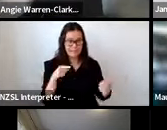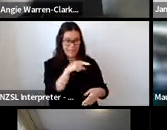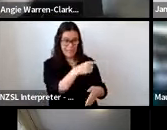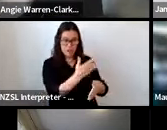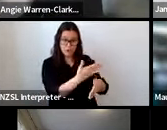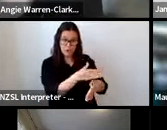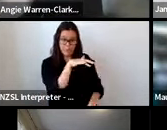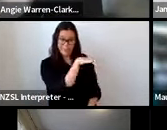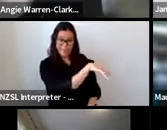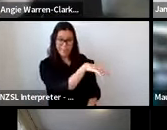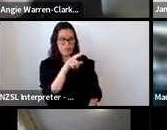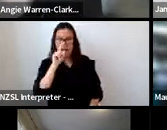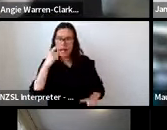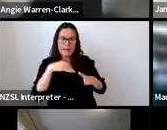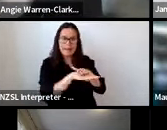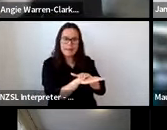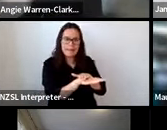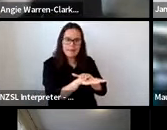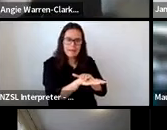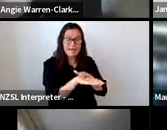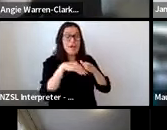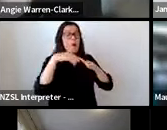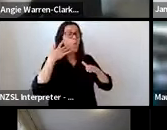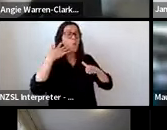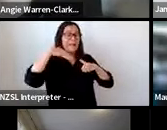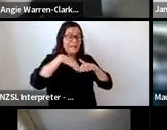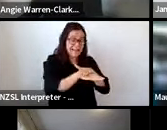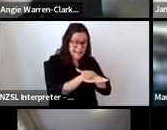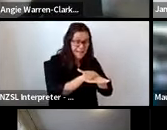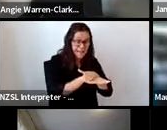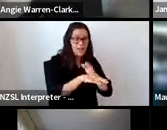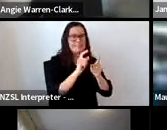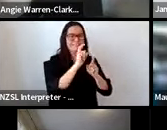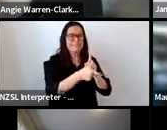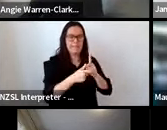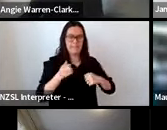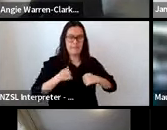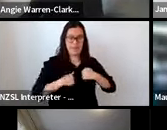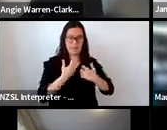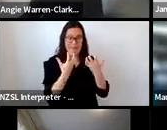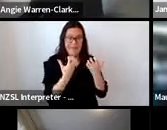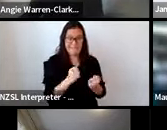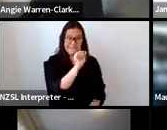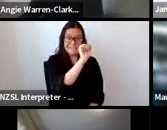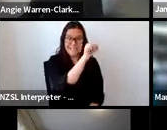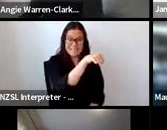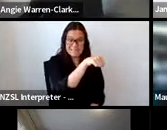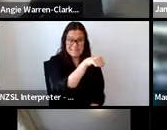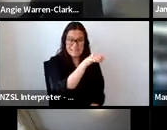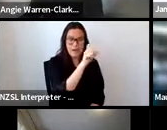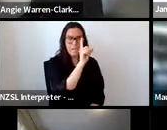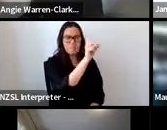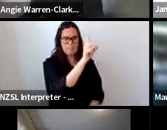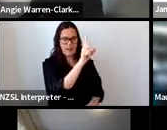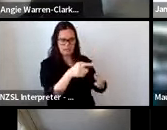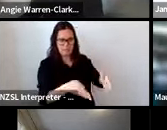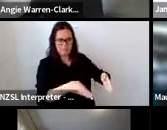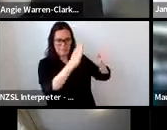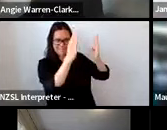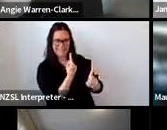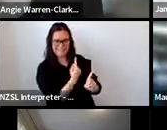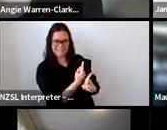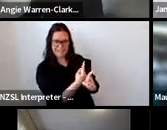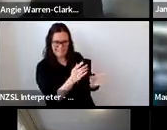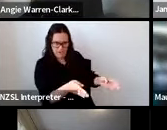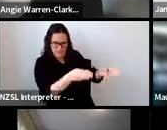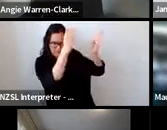property itself had disability bathrooms, but it had no wheelchair access into the property.